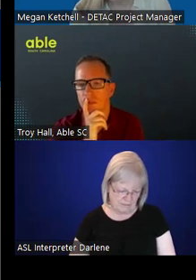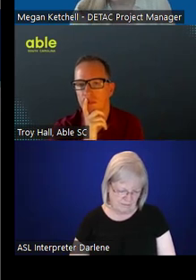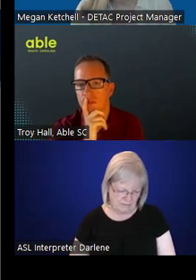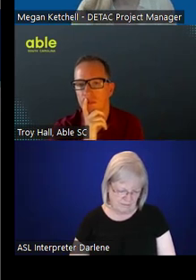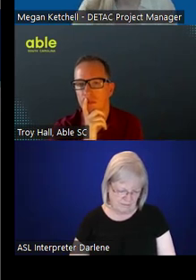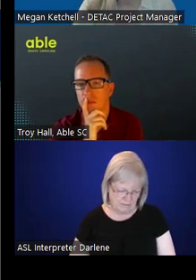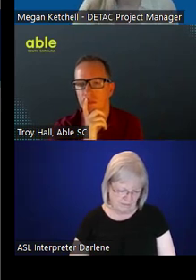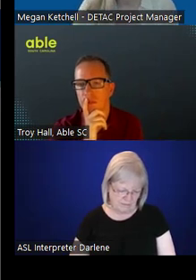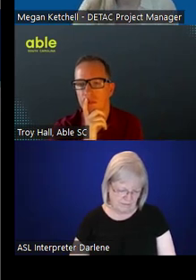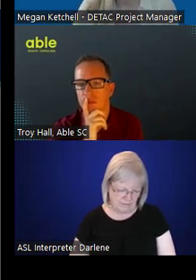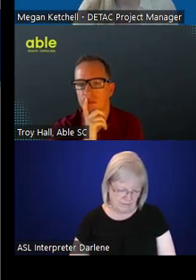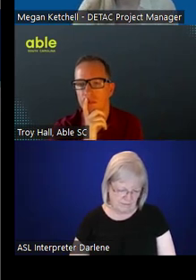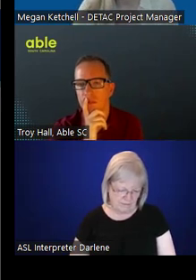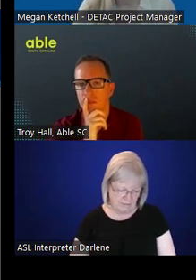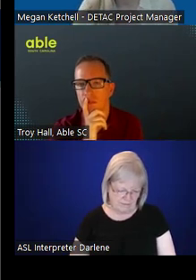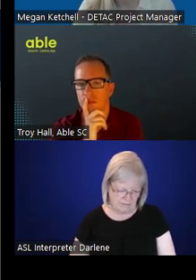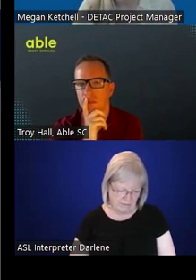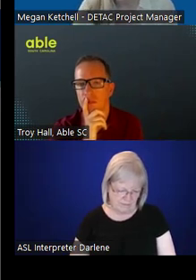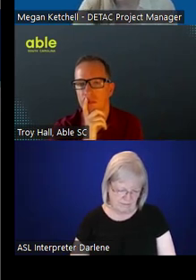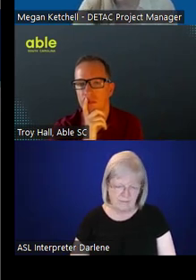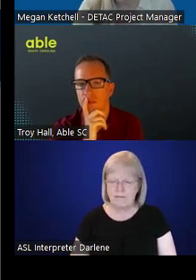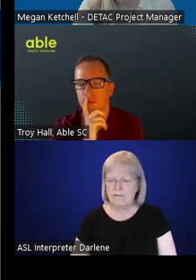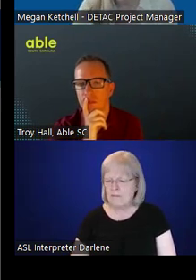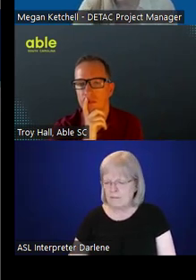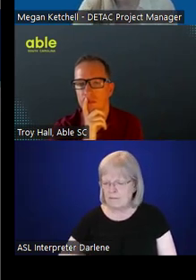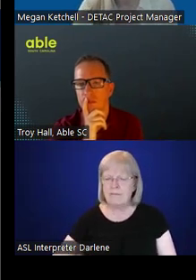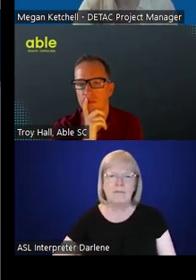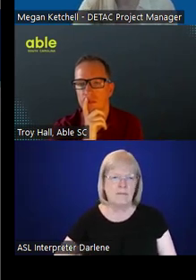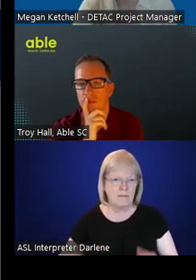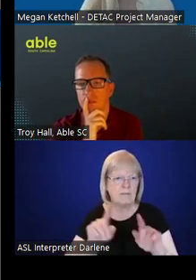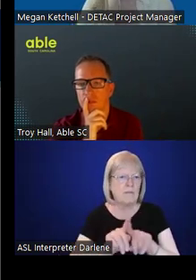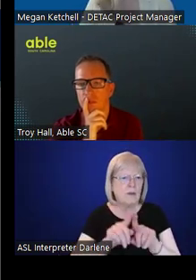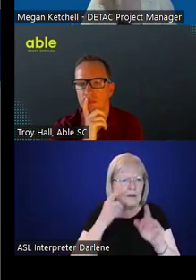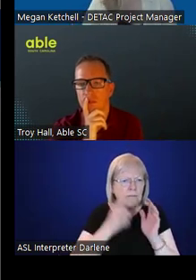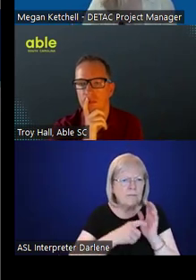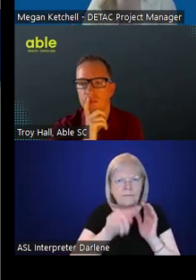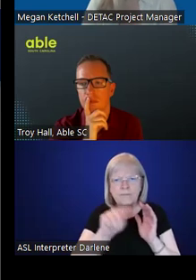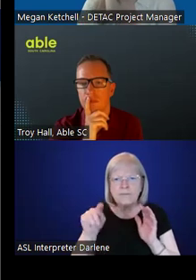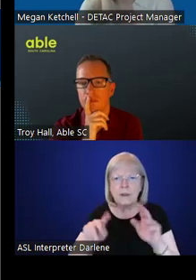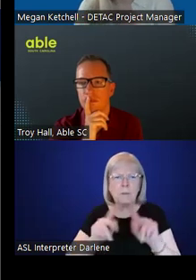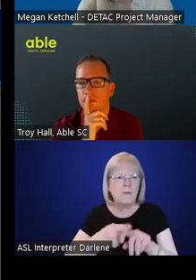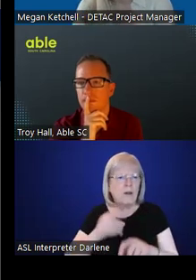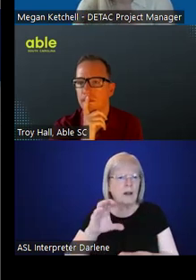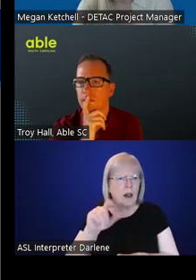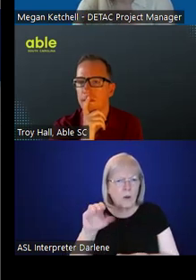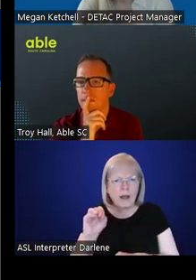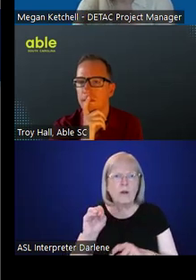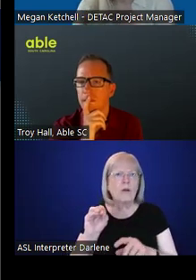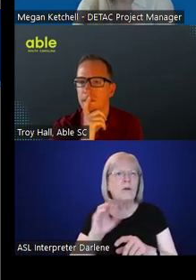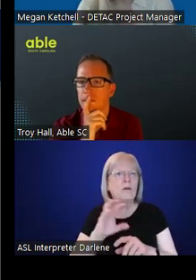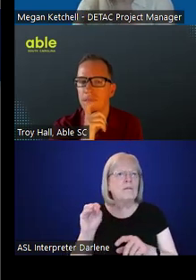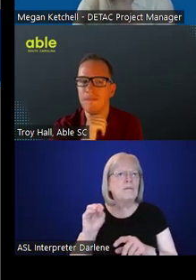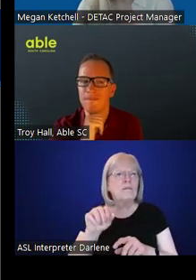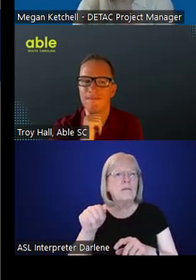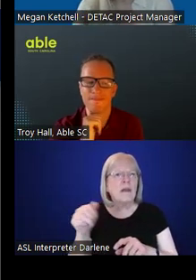All right, and I see we have some folks from Colorado, Missouri as well. Awesome. Well, we